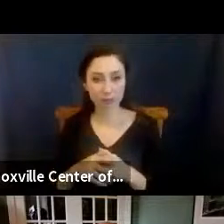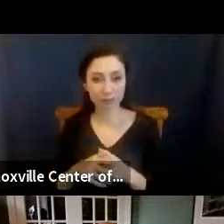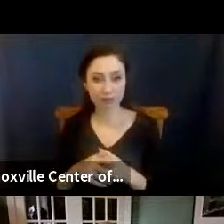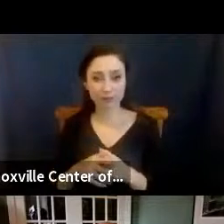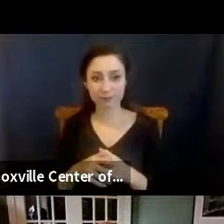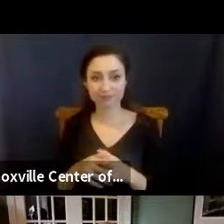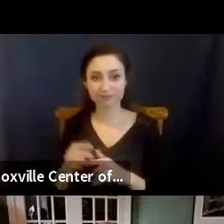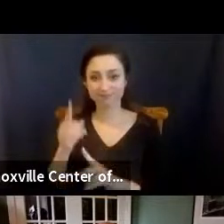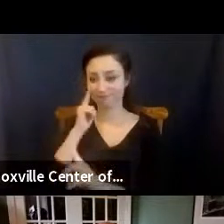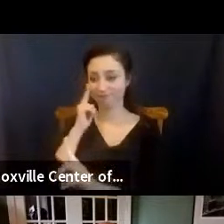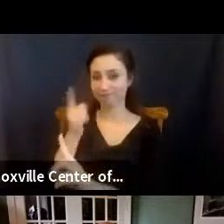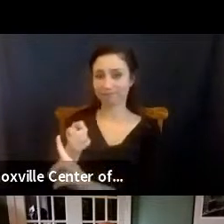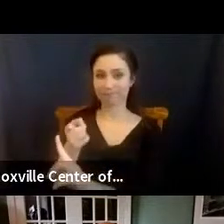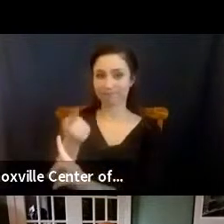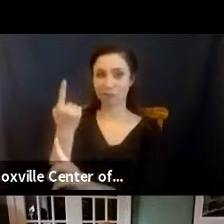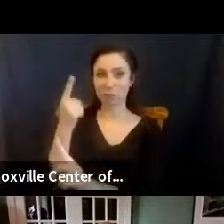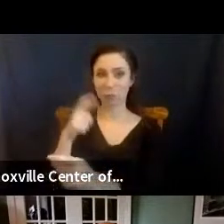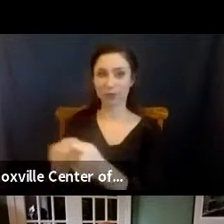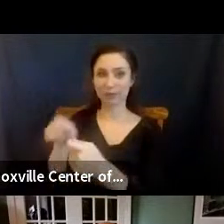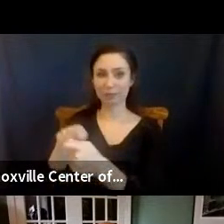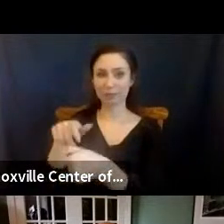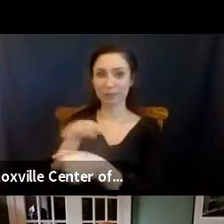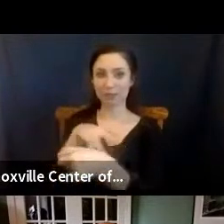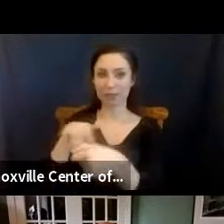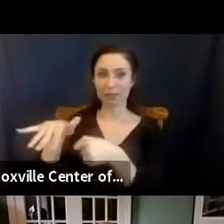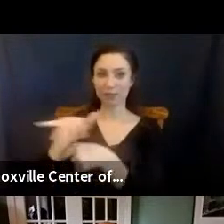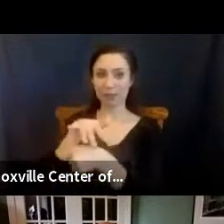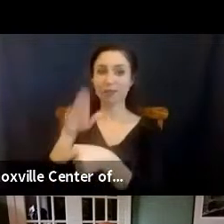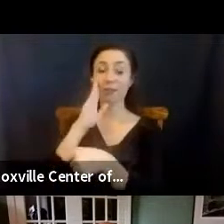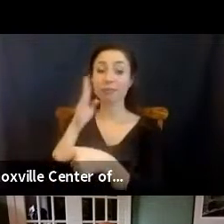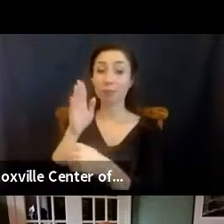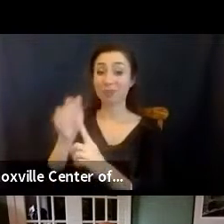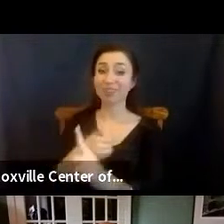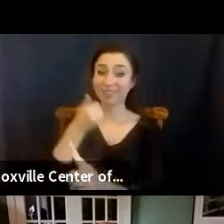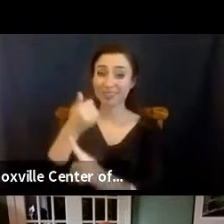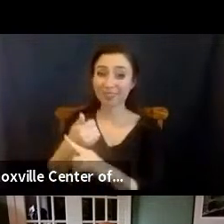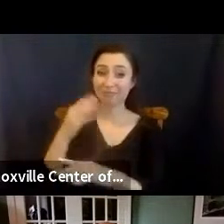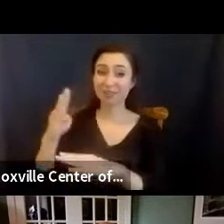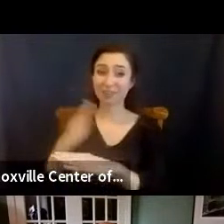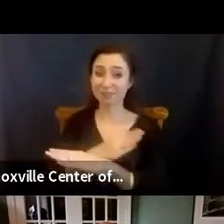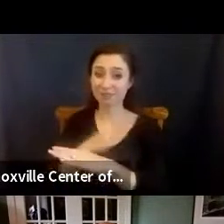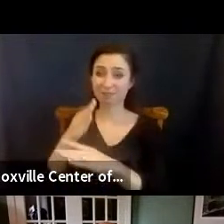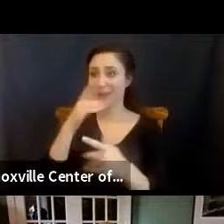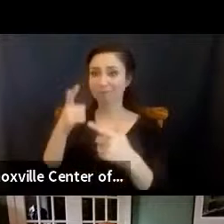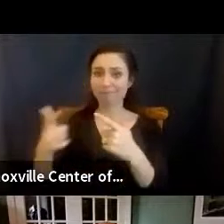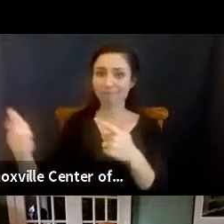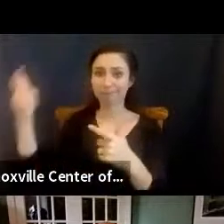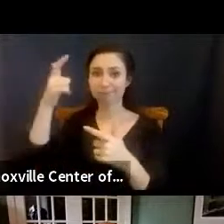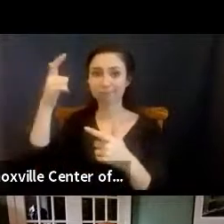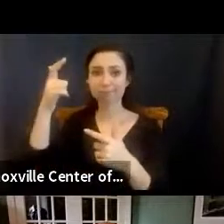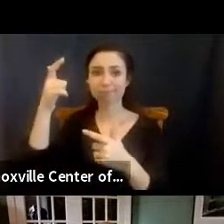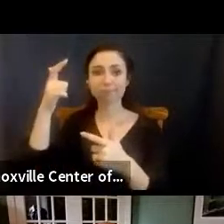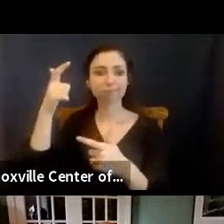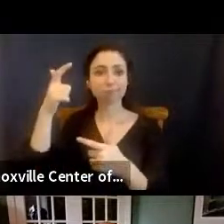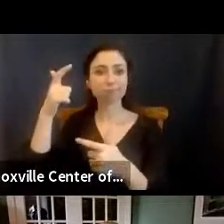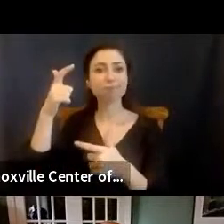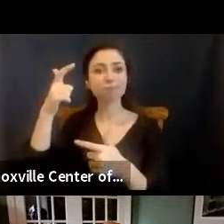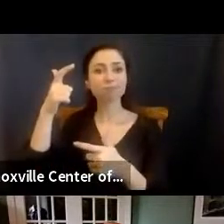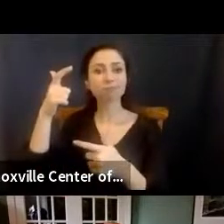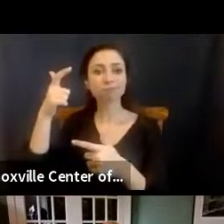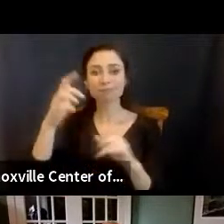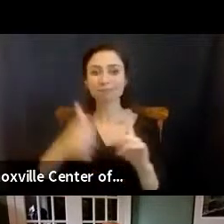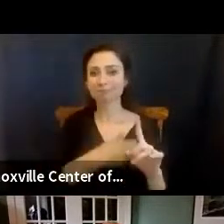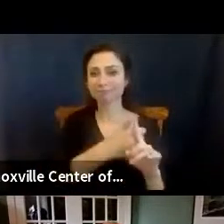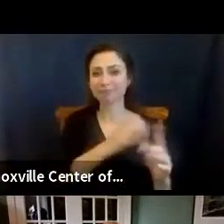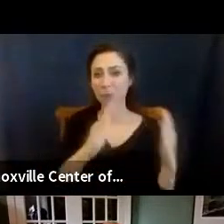Targeting one geographic area obviously is going to impact those businesses greater extent than other